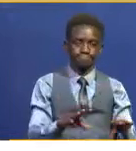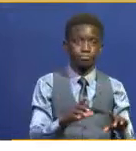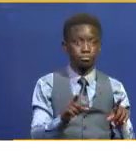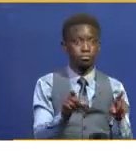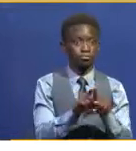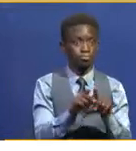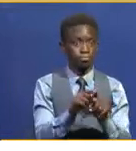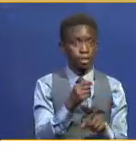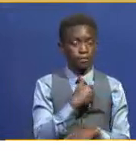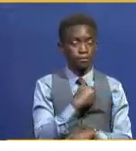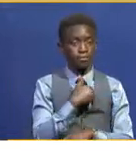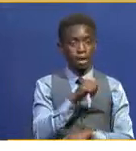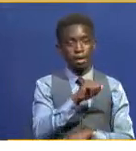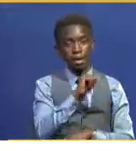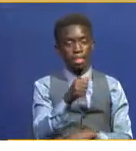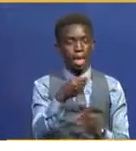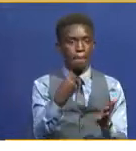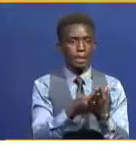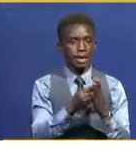aspect.